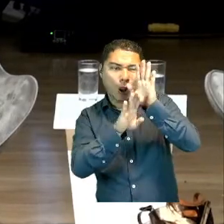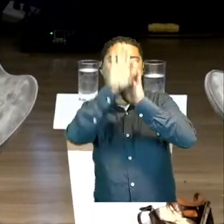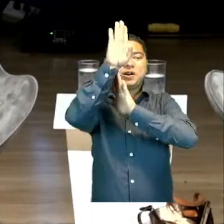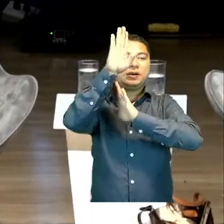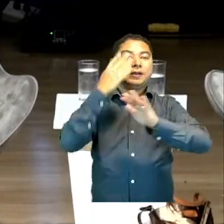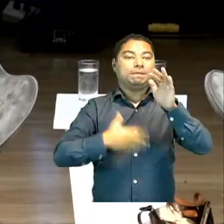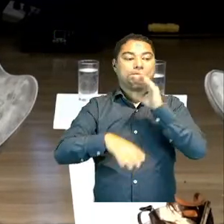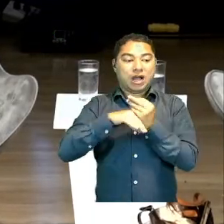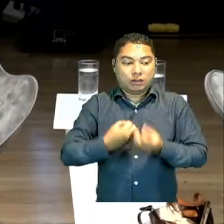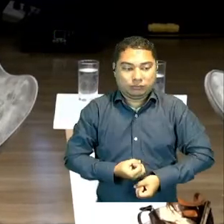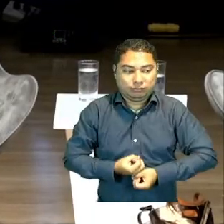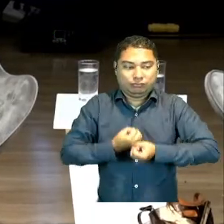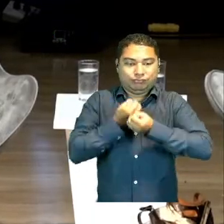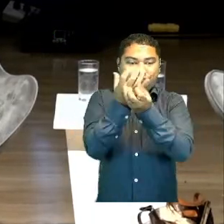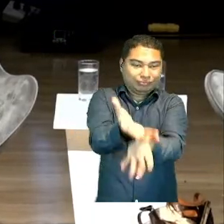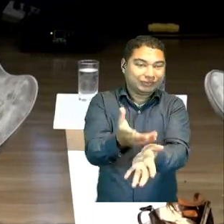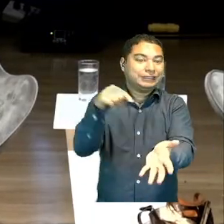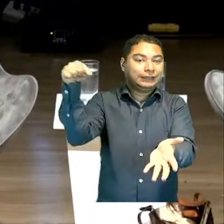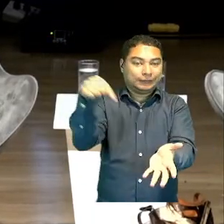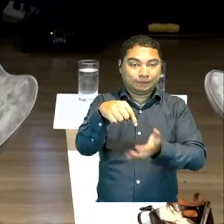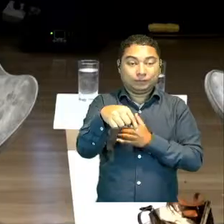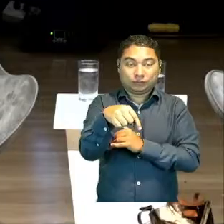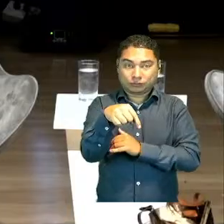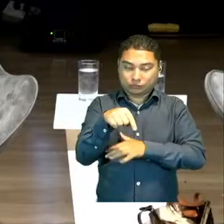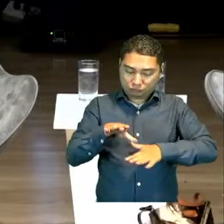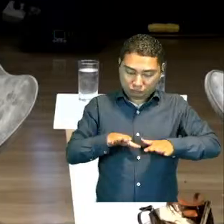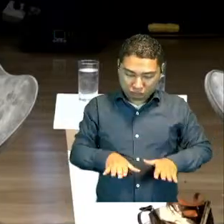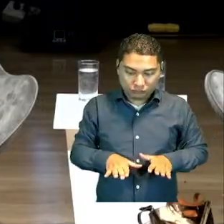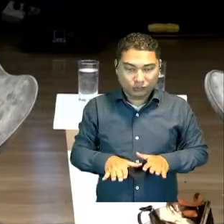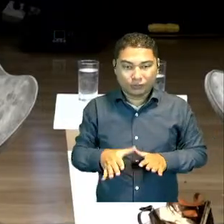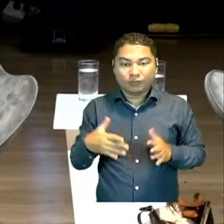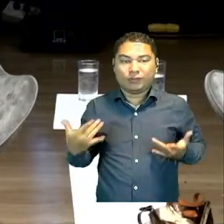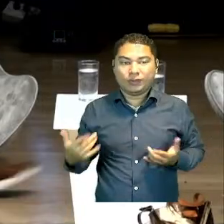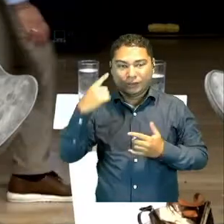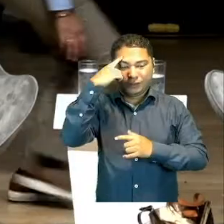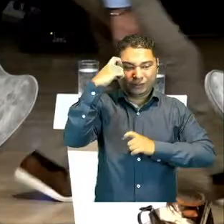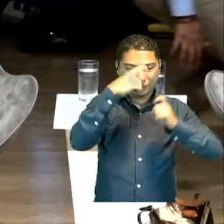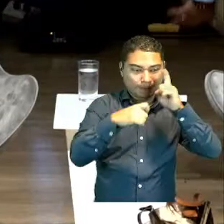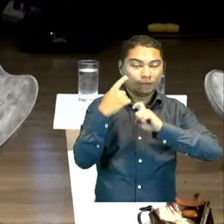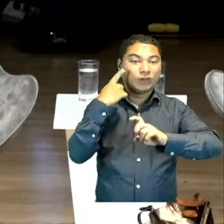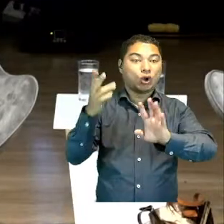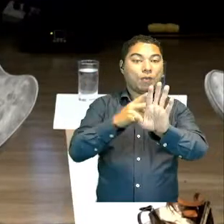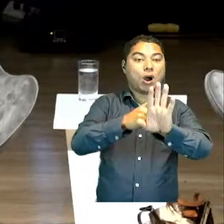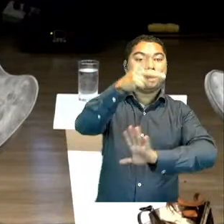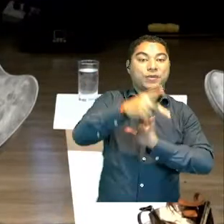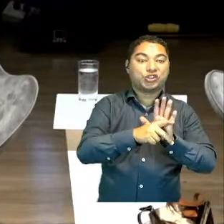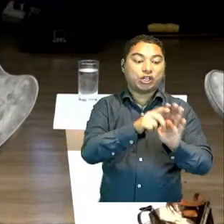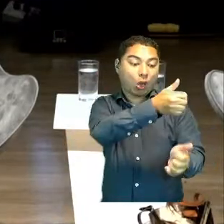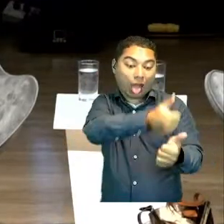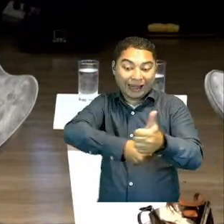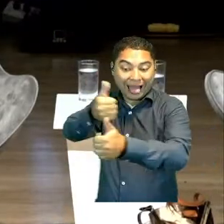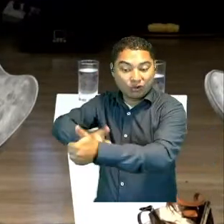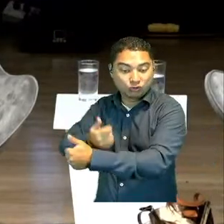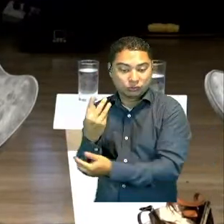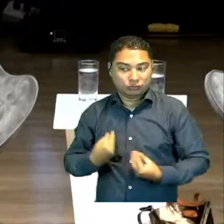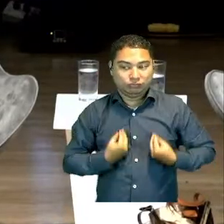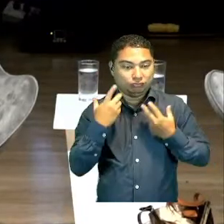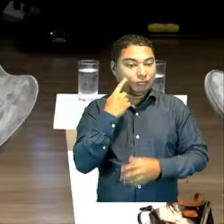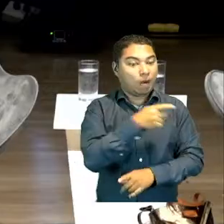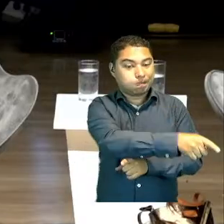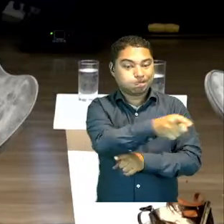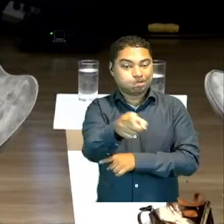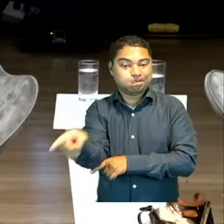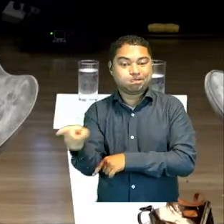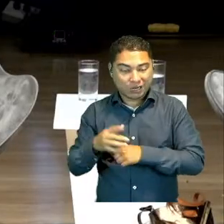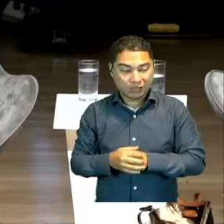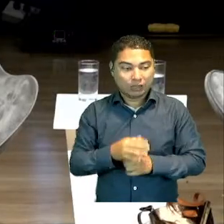and bring down these ideas into more tangible expressions that can be better reflected in the individual life projects